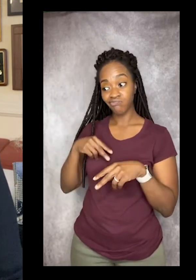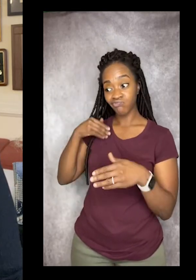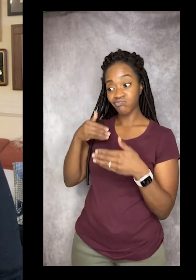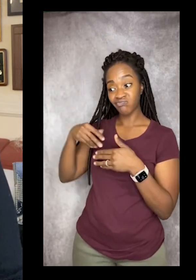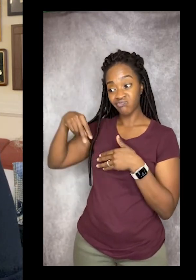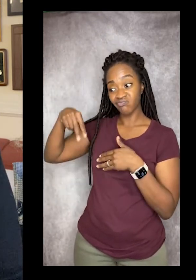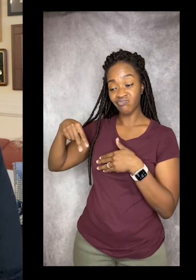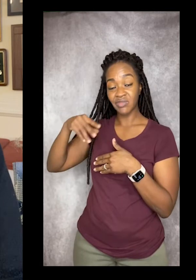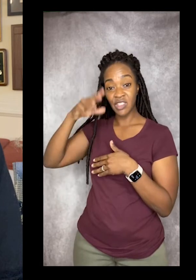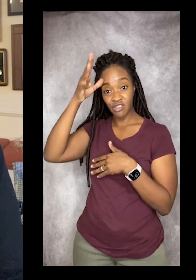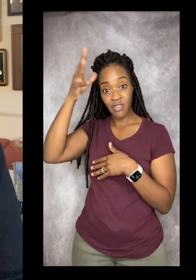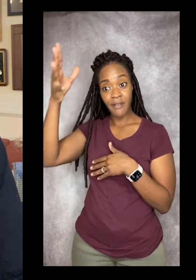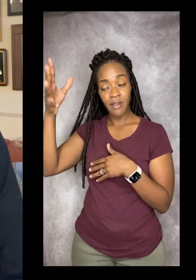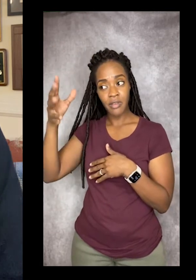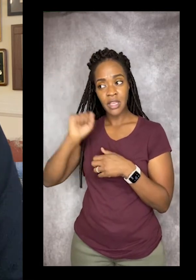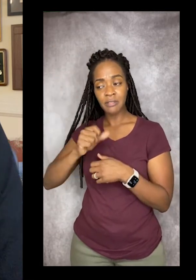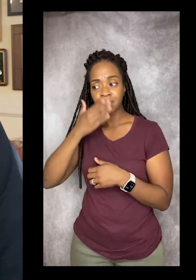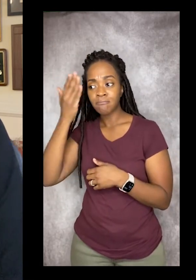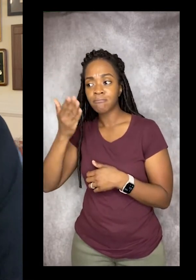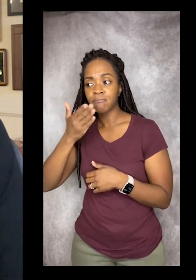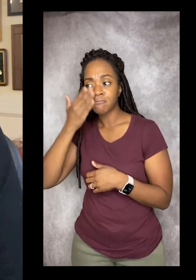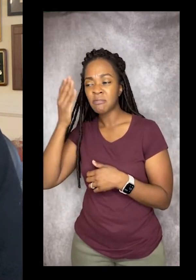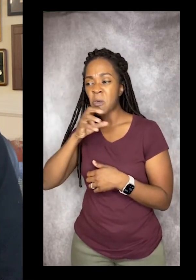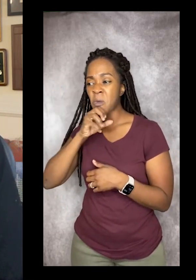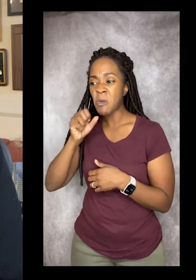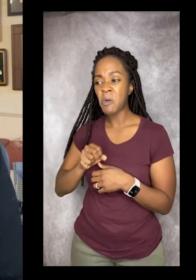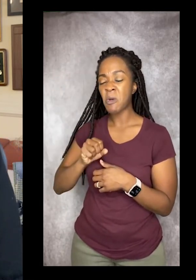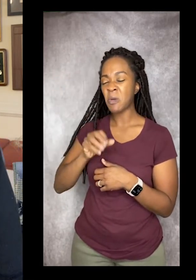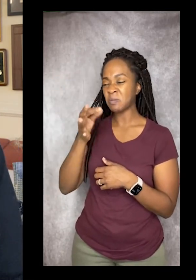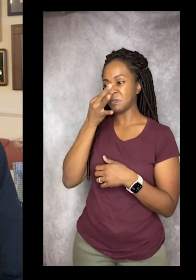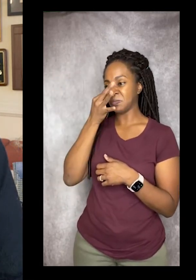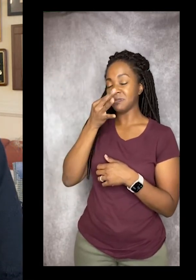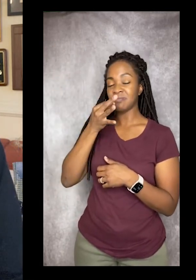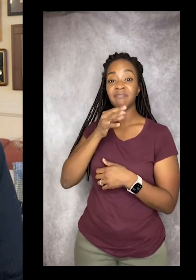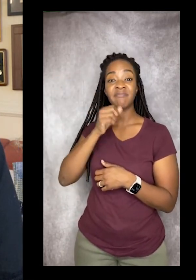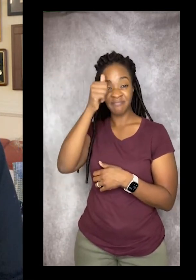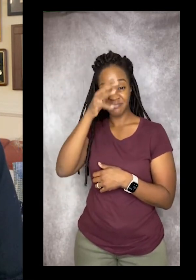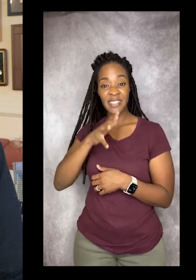his grandfather, close enough to smell his musty old man smell.